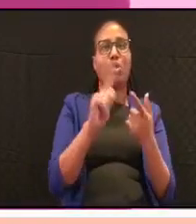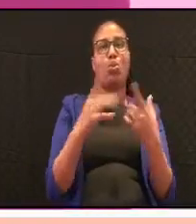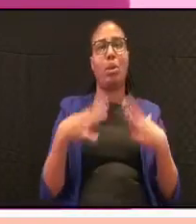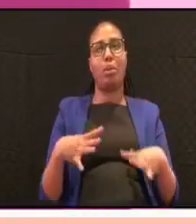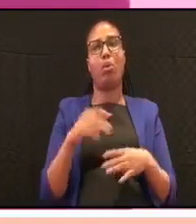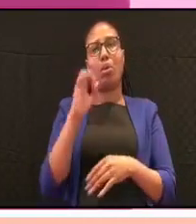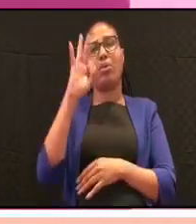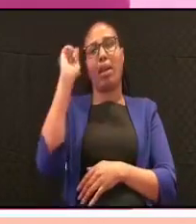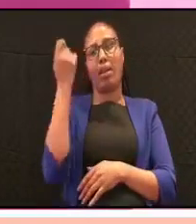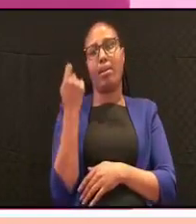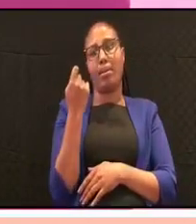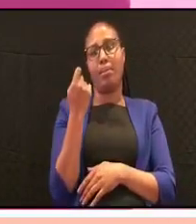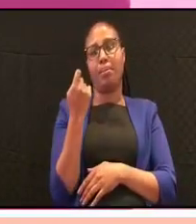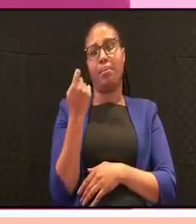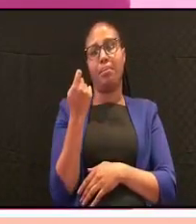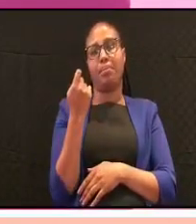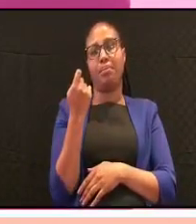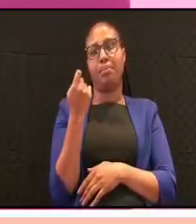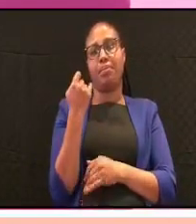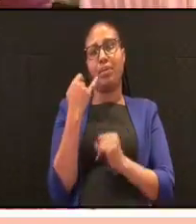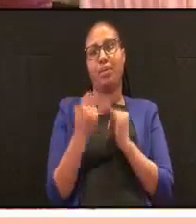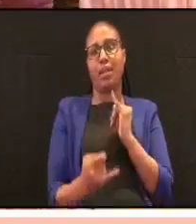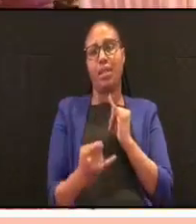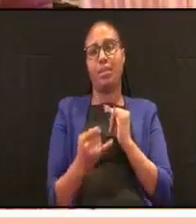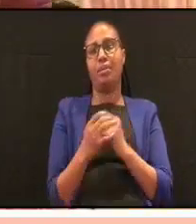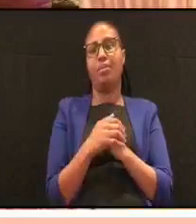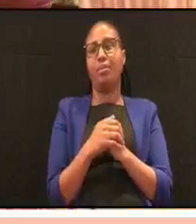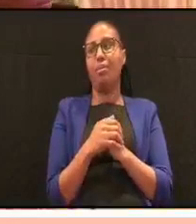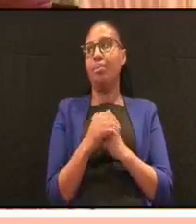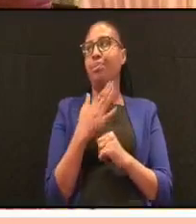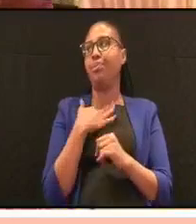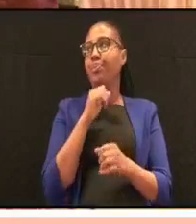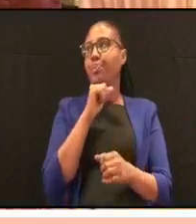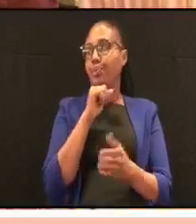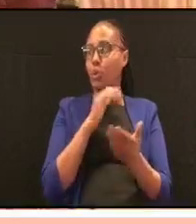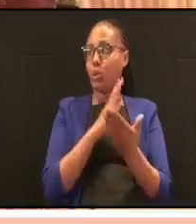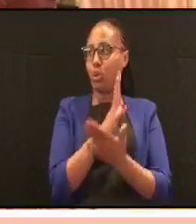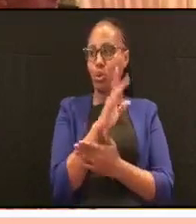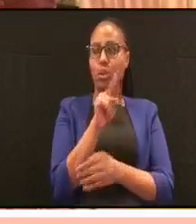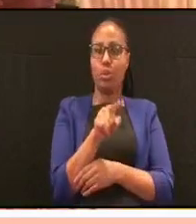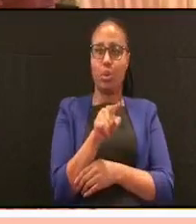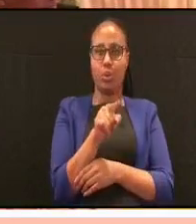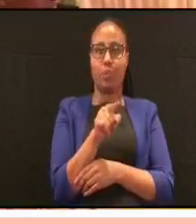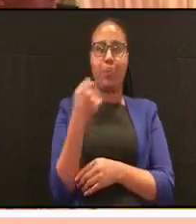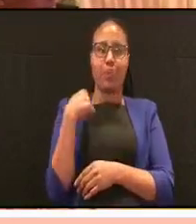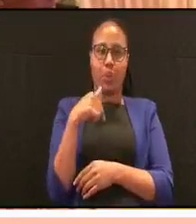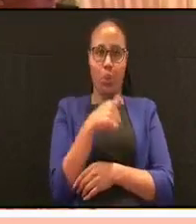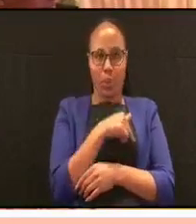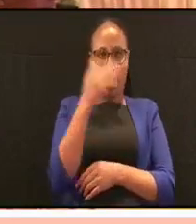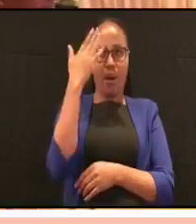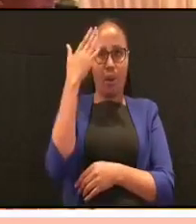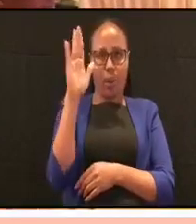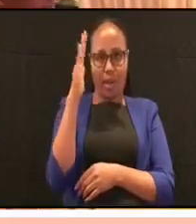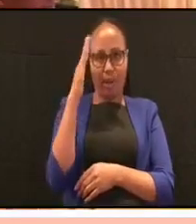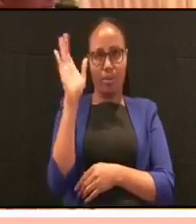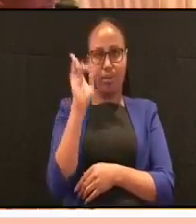the people of Kenya. Finally, I want to assure you, we are aware